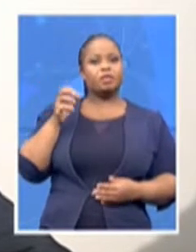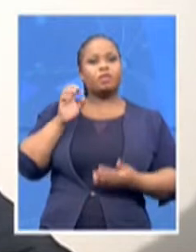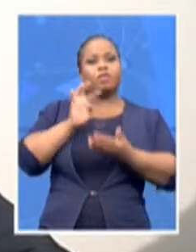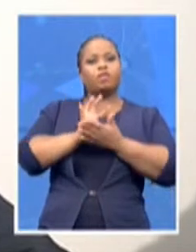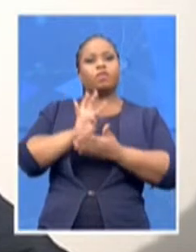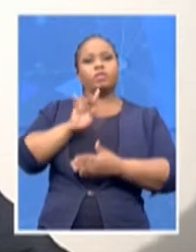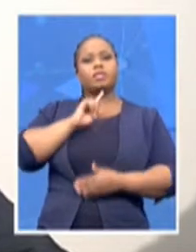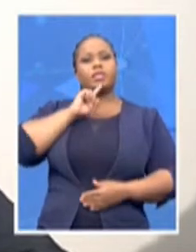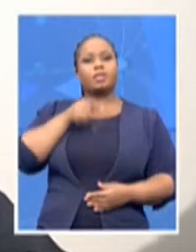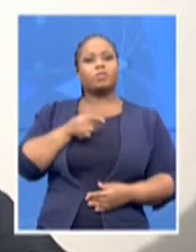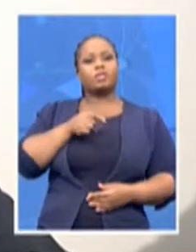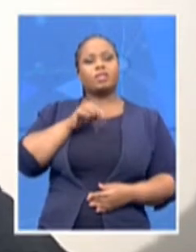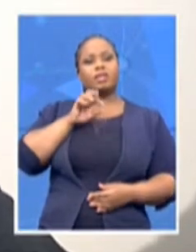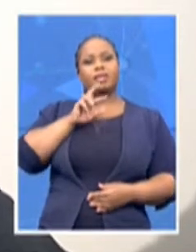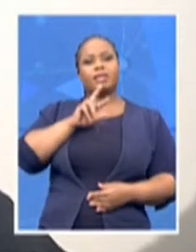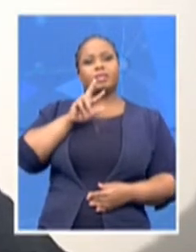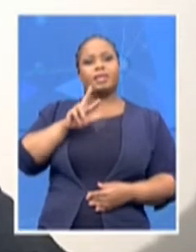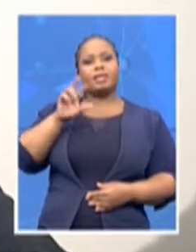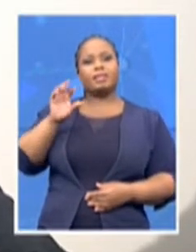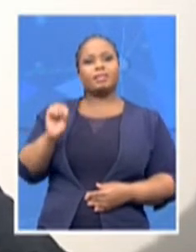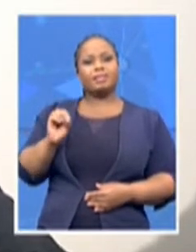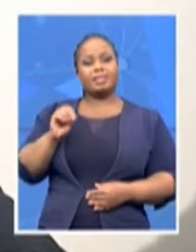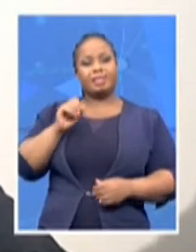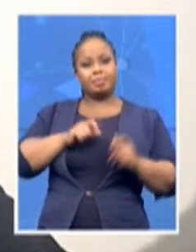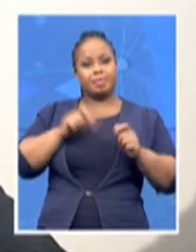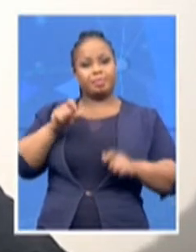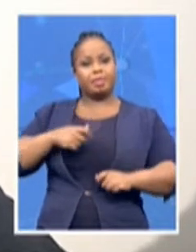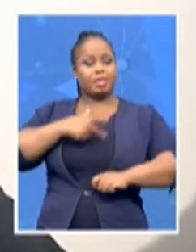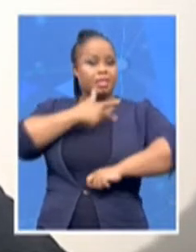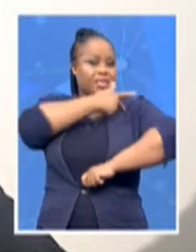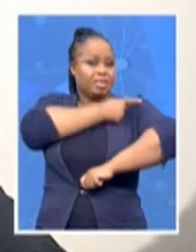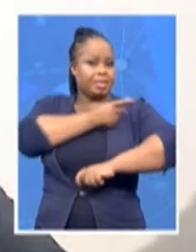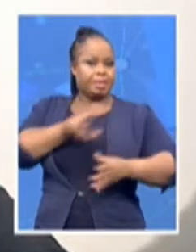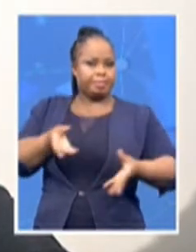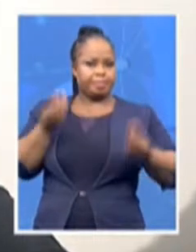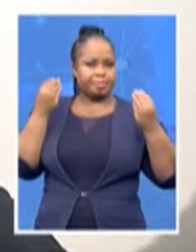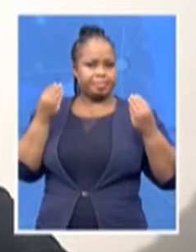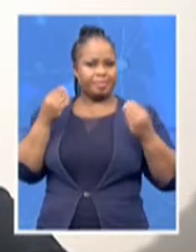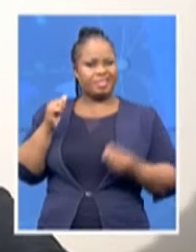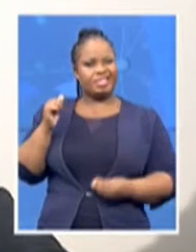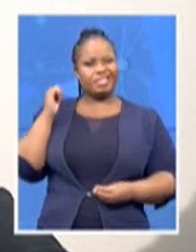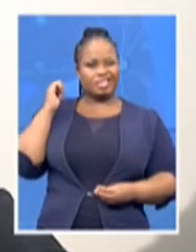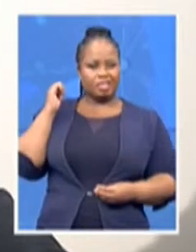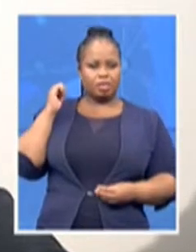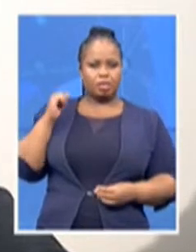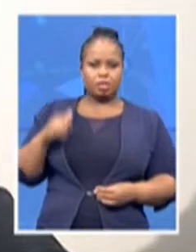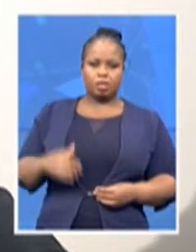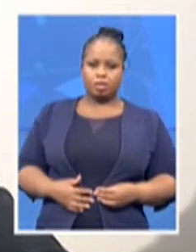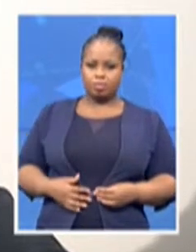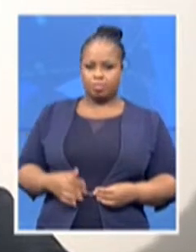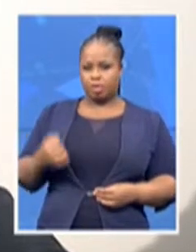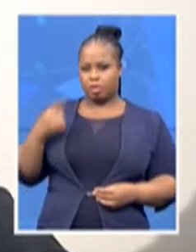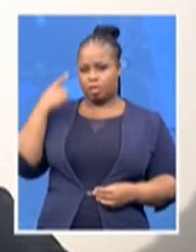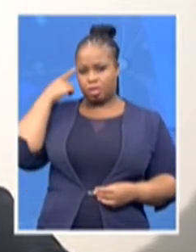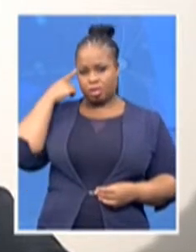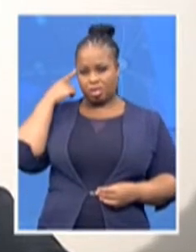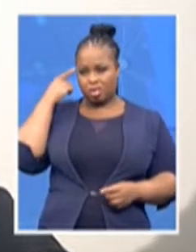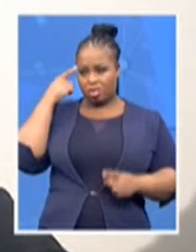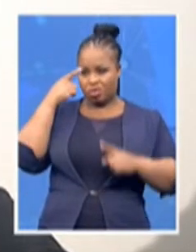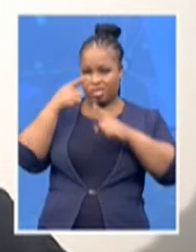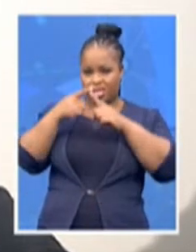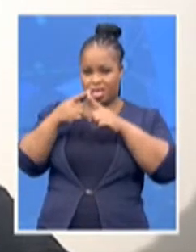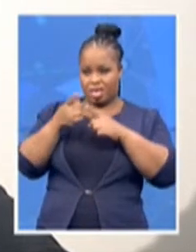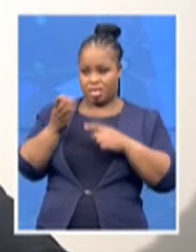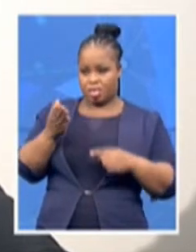14,880 yesterday. Now, I think the target for set for you by the Premier is, what is it, 15,000?